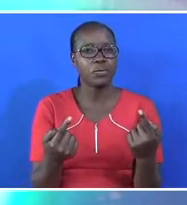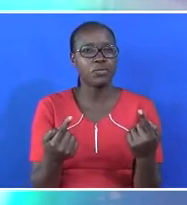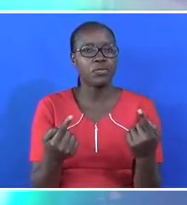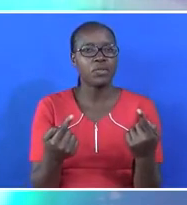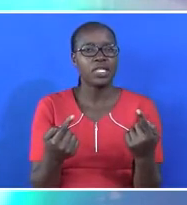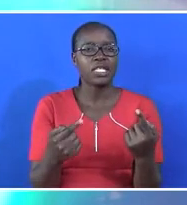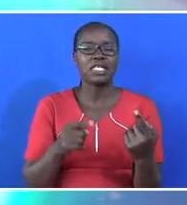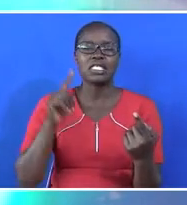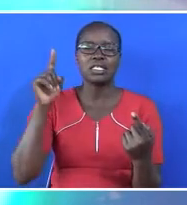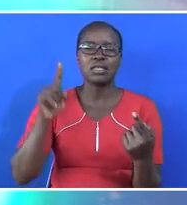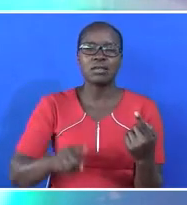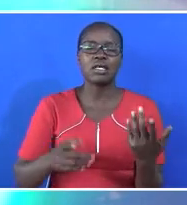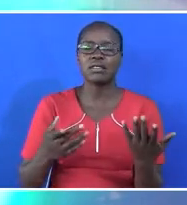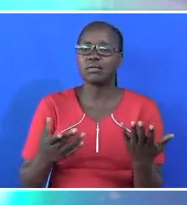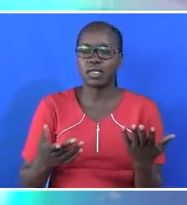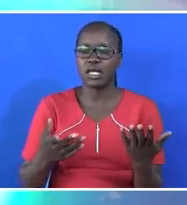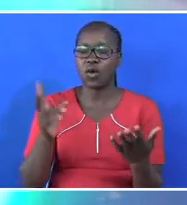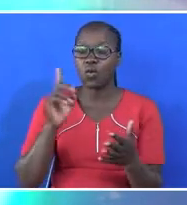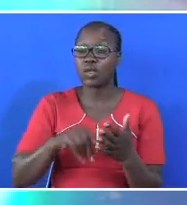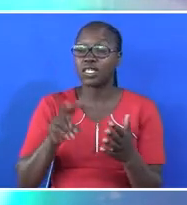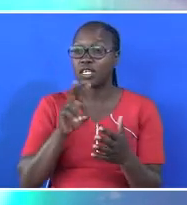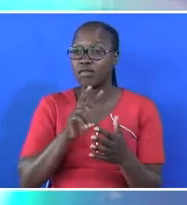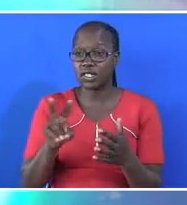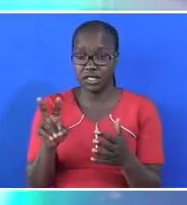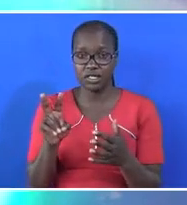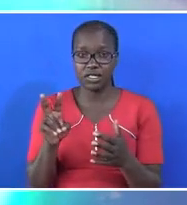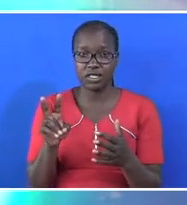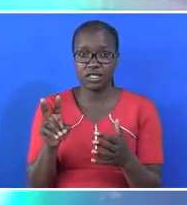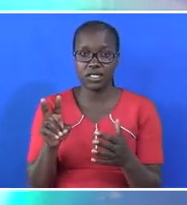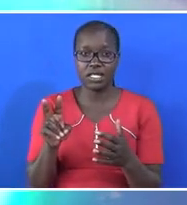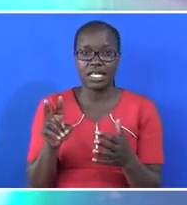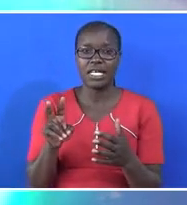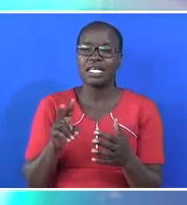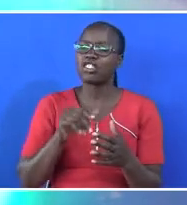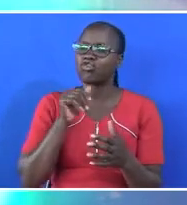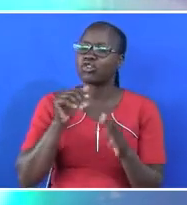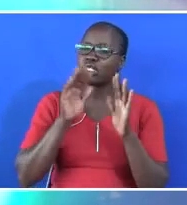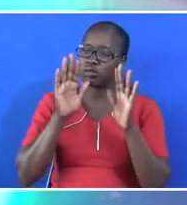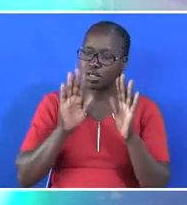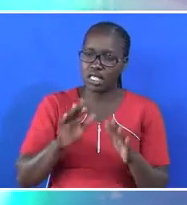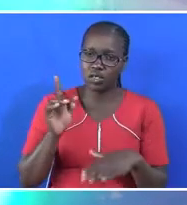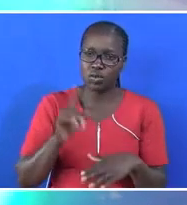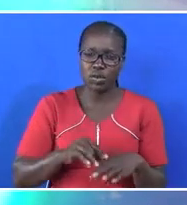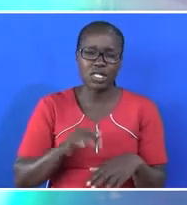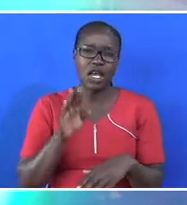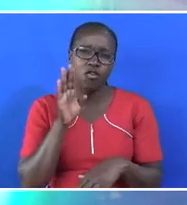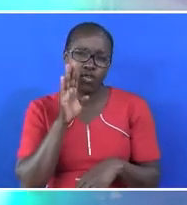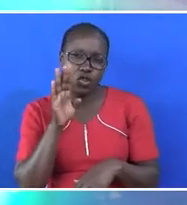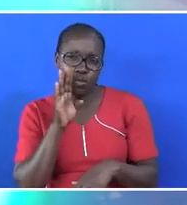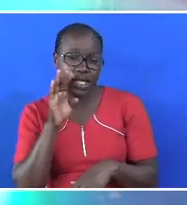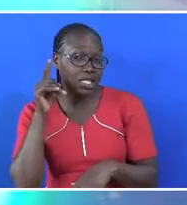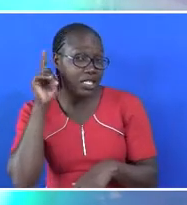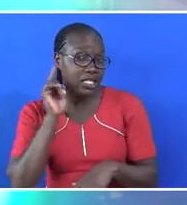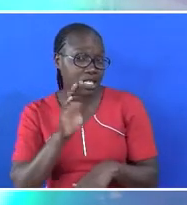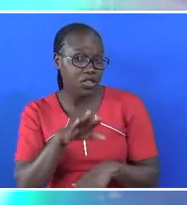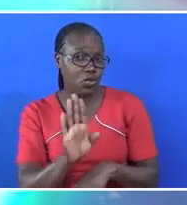that it doesn't matter what they have seen, and it doesn't matter what they have whispered in your